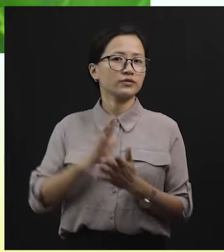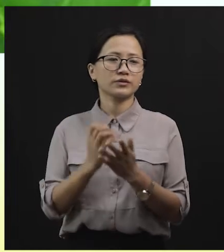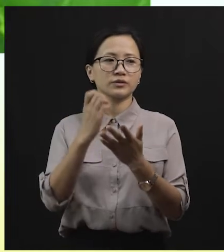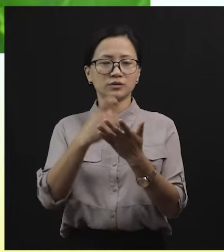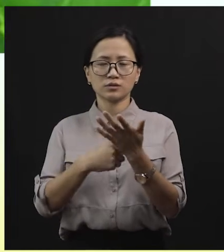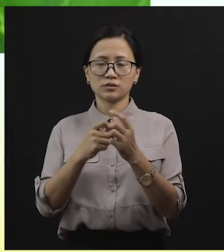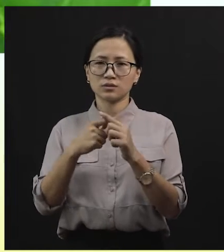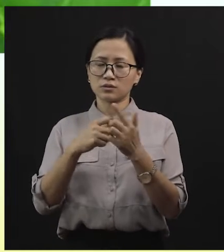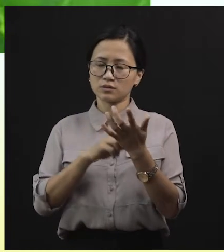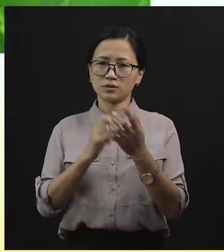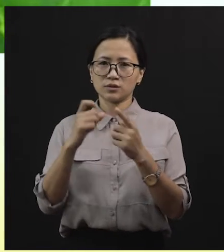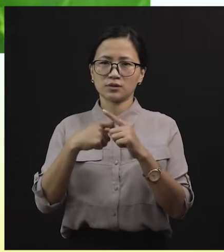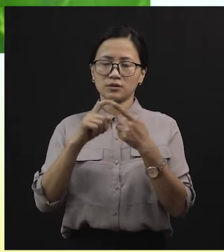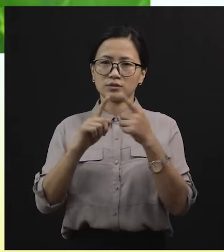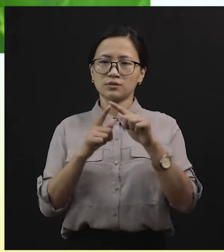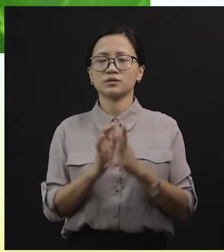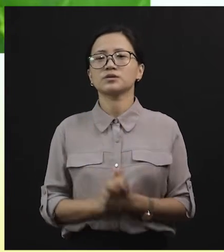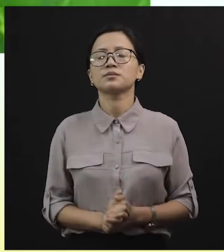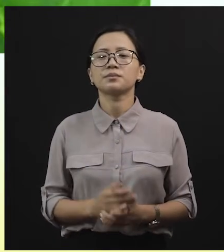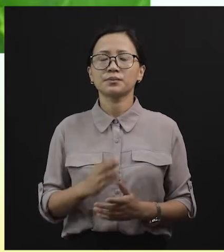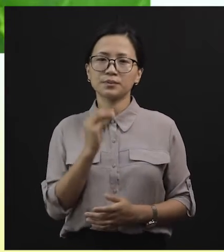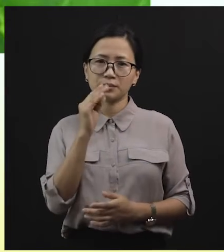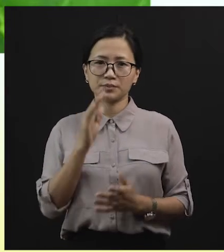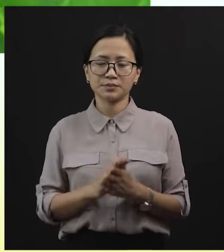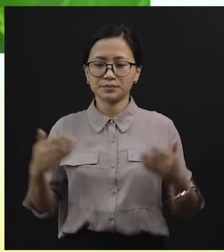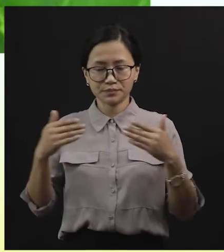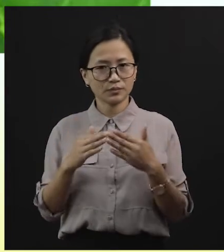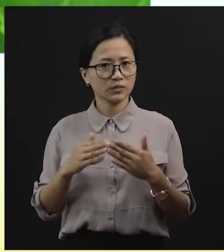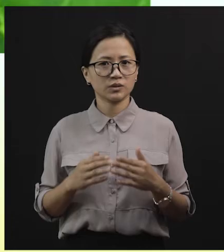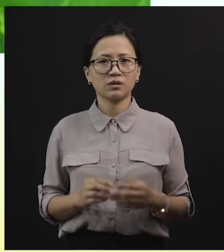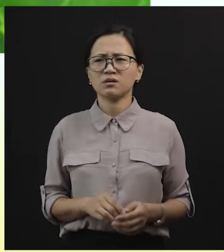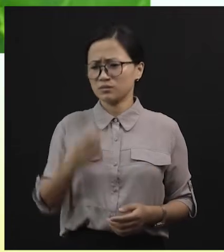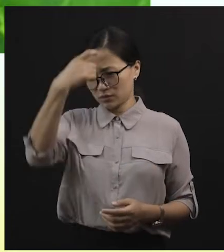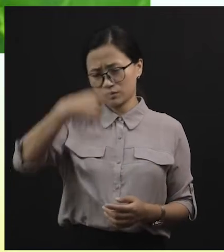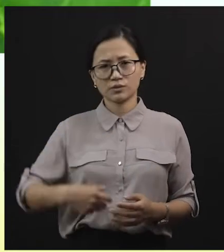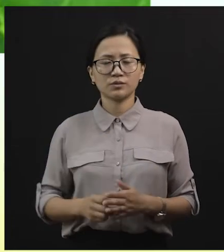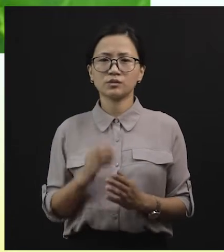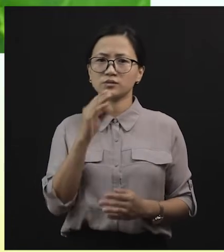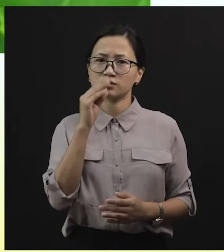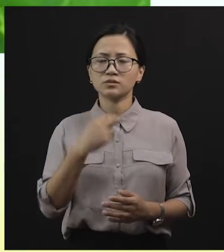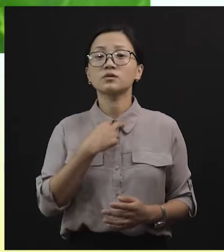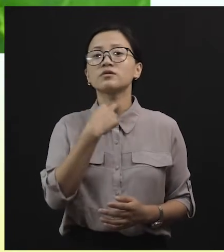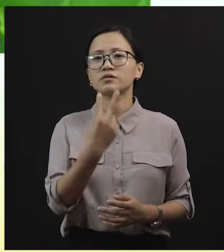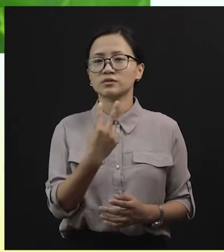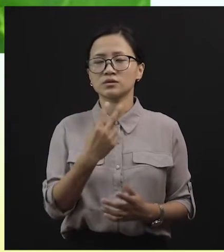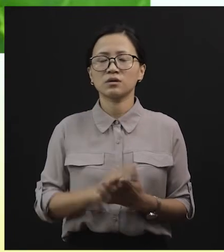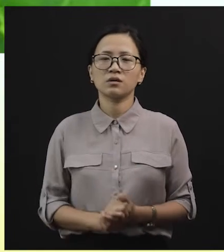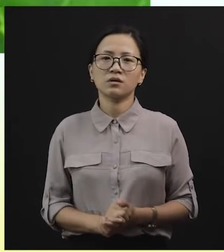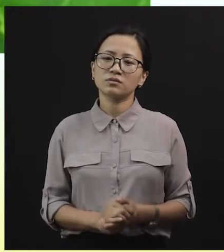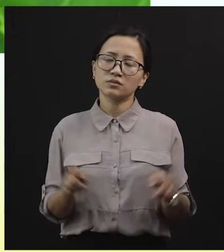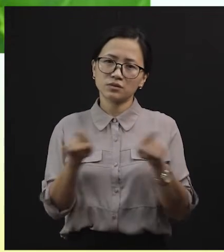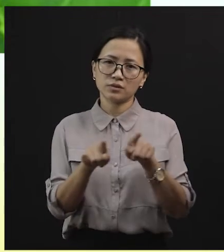sound that a cricket make, okay? Just like we speak, we speak using our voice, right? Just like that,